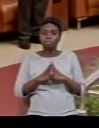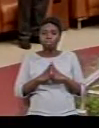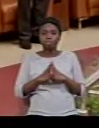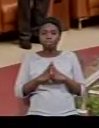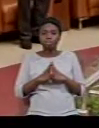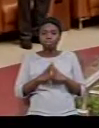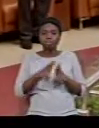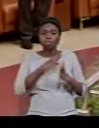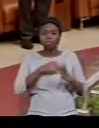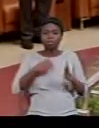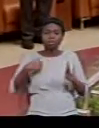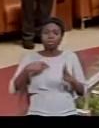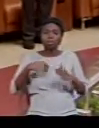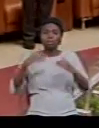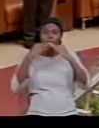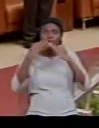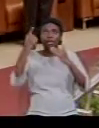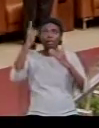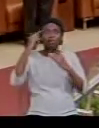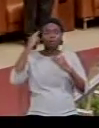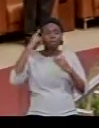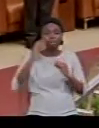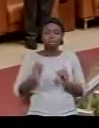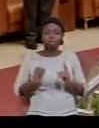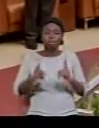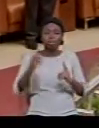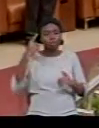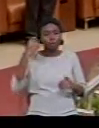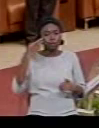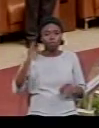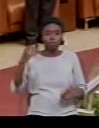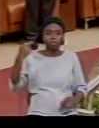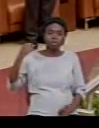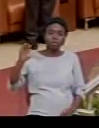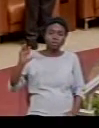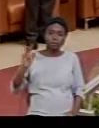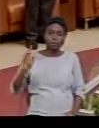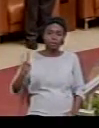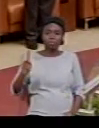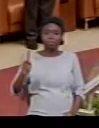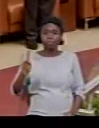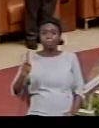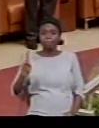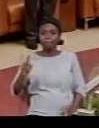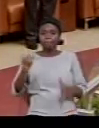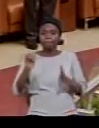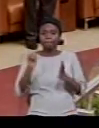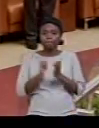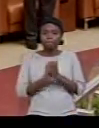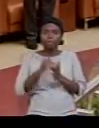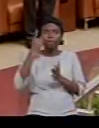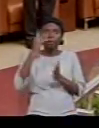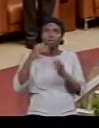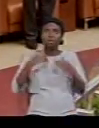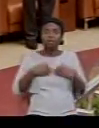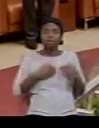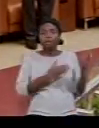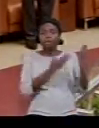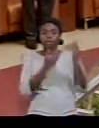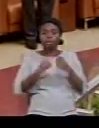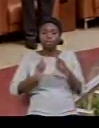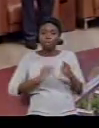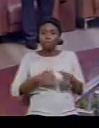And we thank God for the privilege of GCK, the vision God has brought through our Father in the